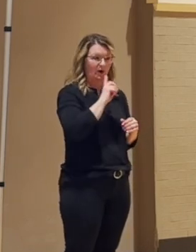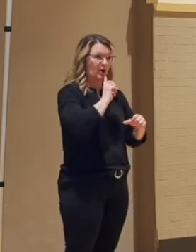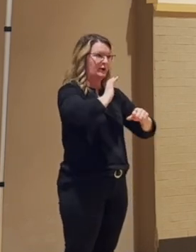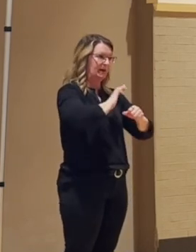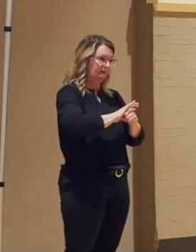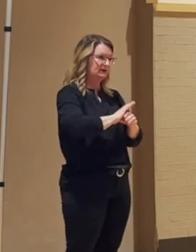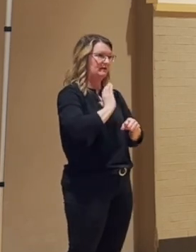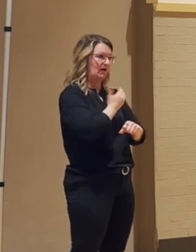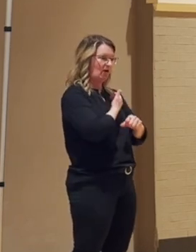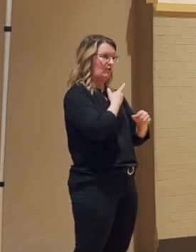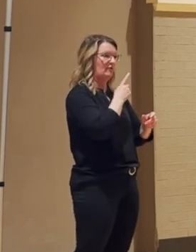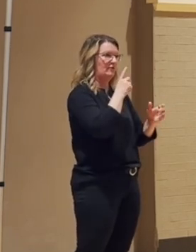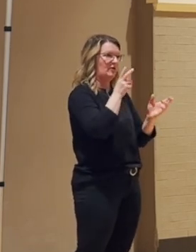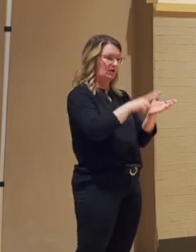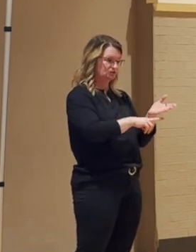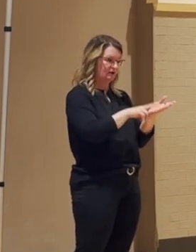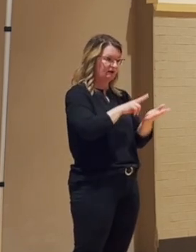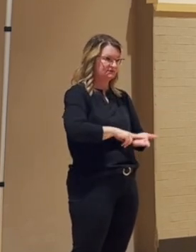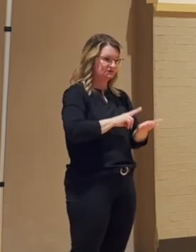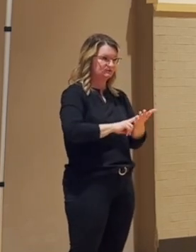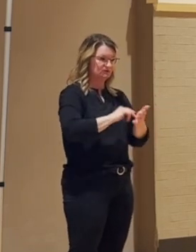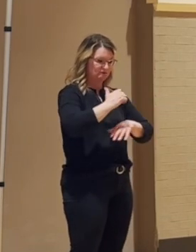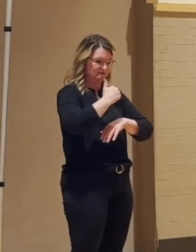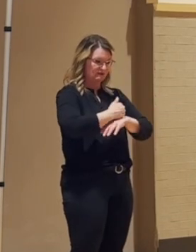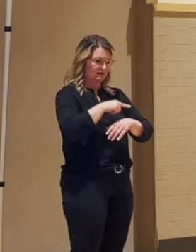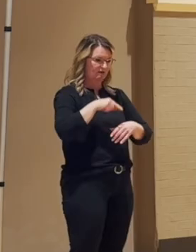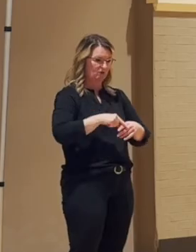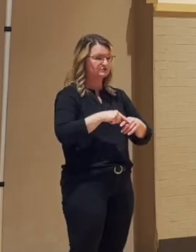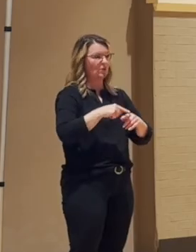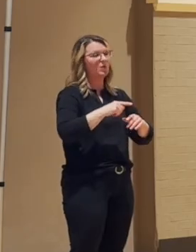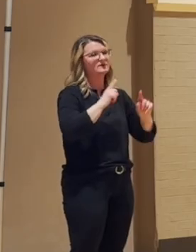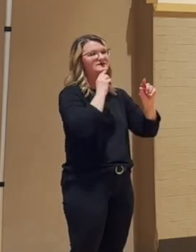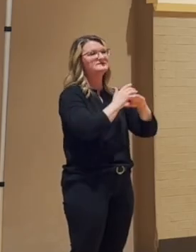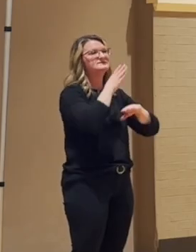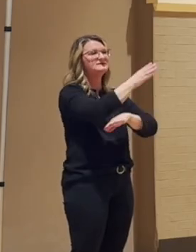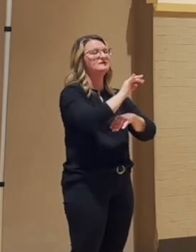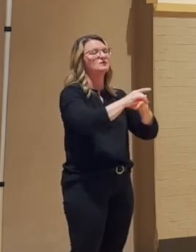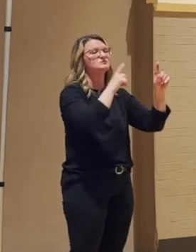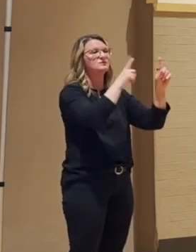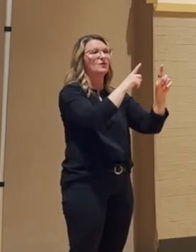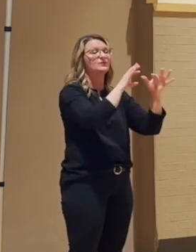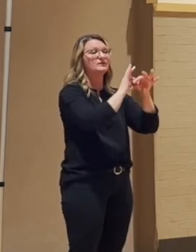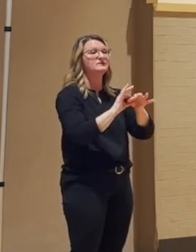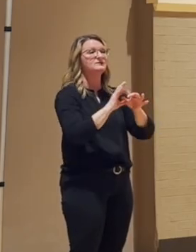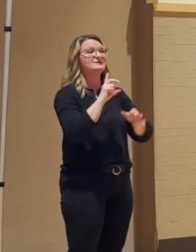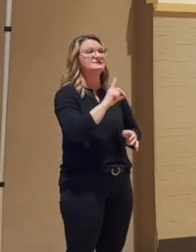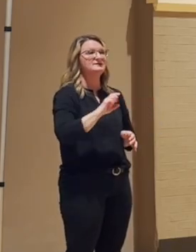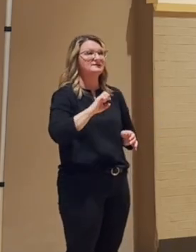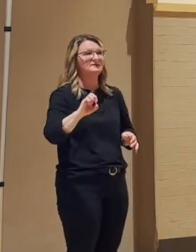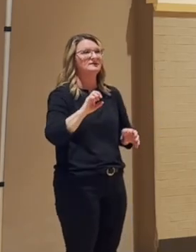our contracts to setting goals and meeting or exceeding those goals when it comes to DBE